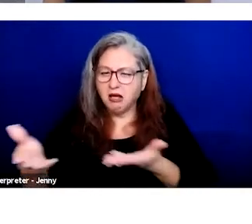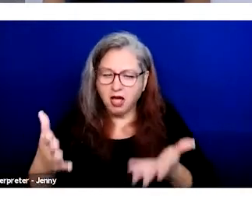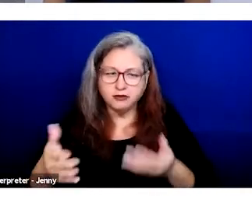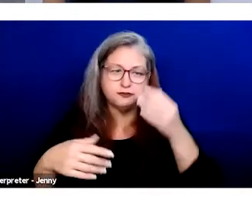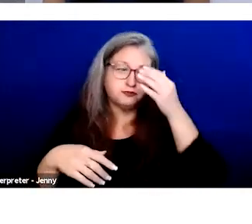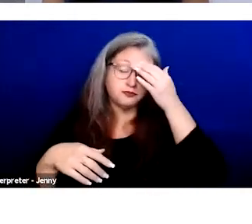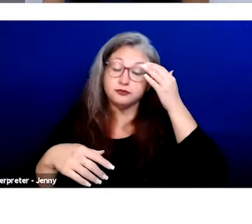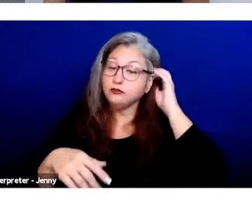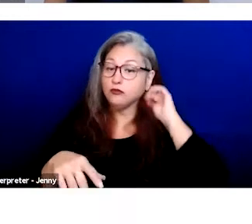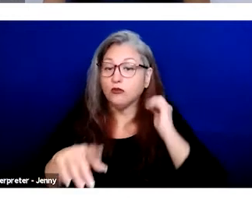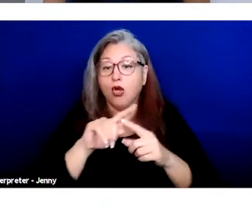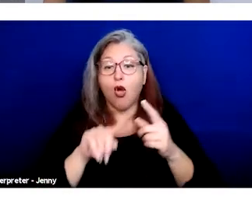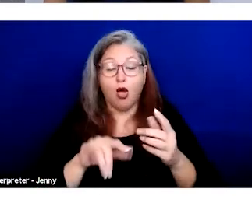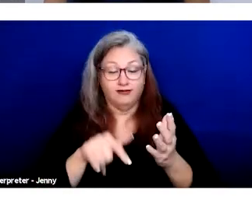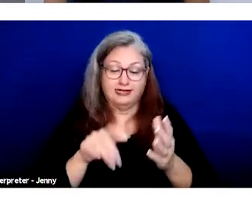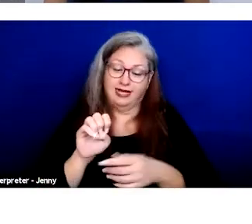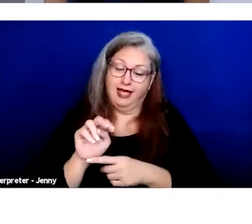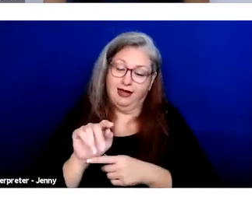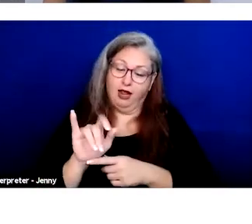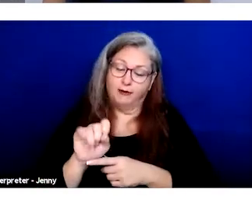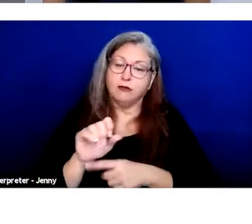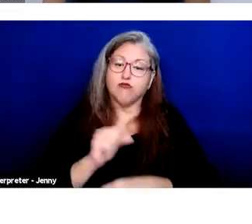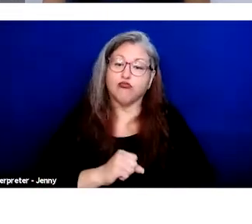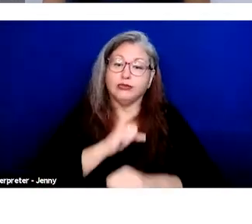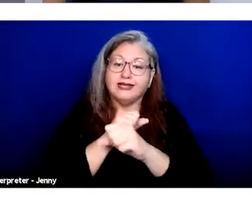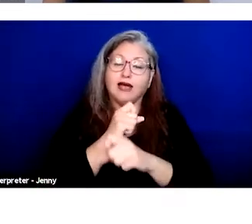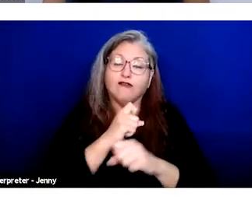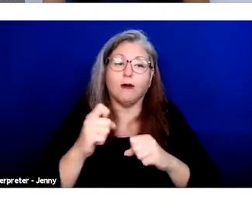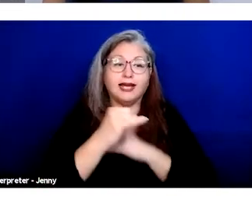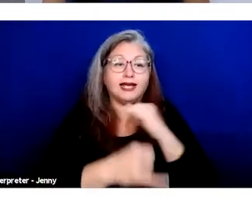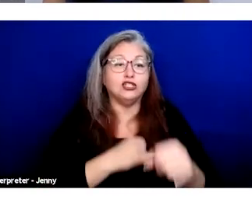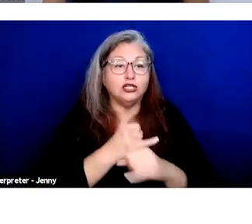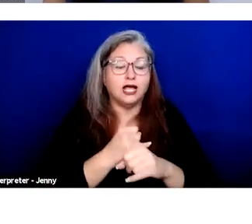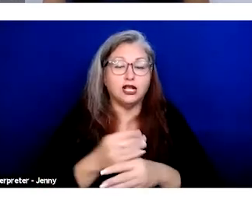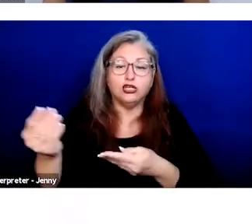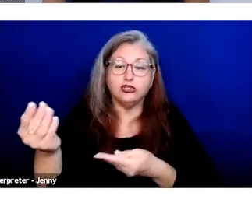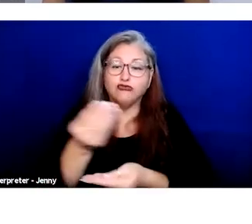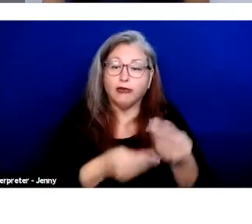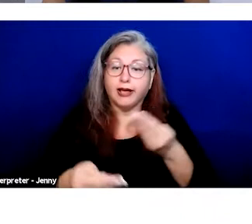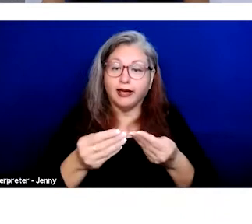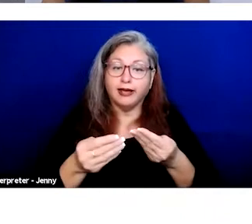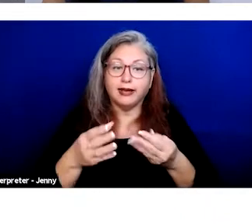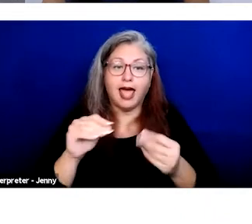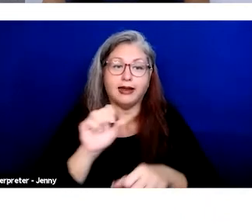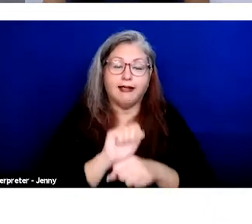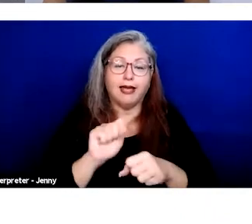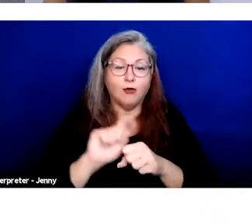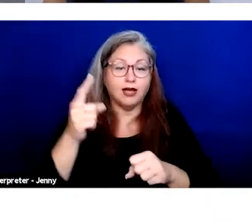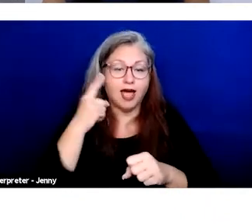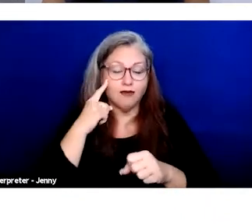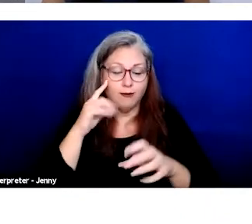And these entitlements are protected by international trade and labor governing bodies that exist to serve